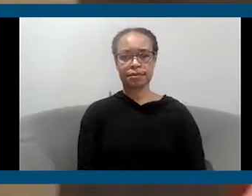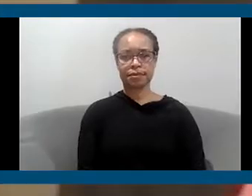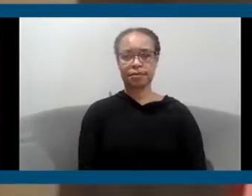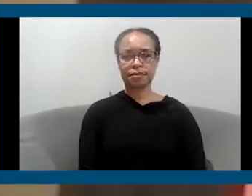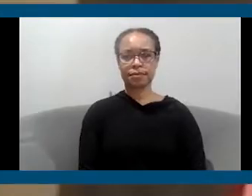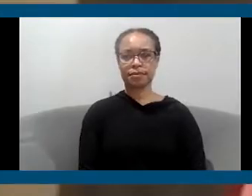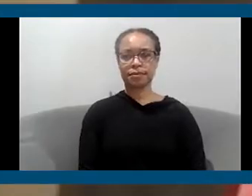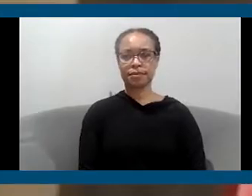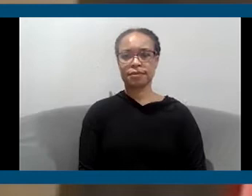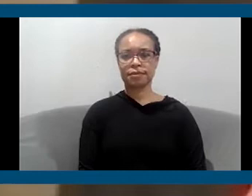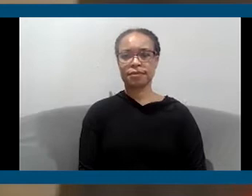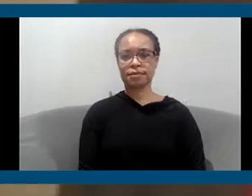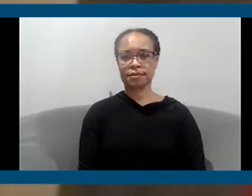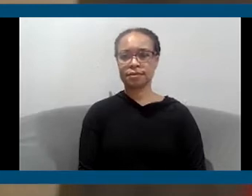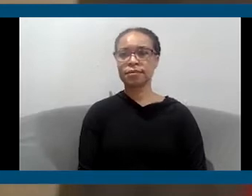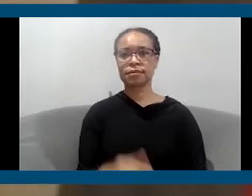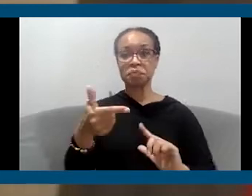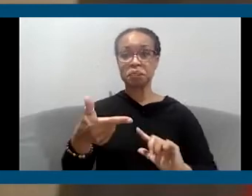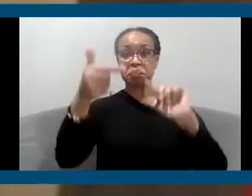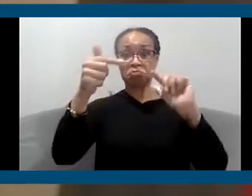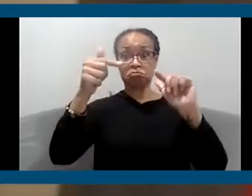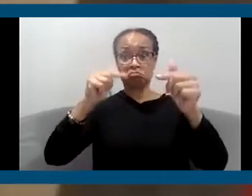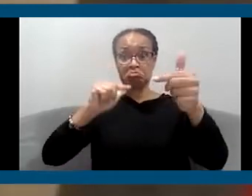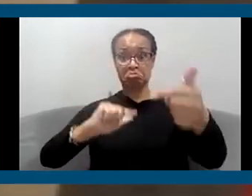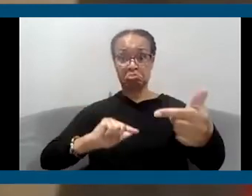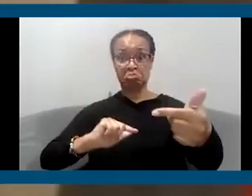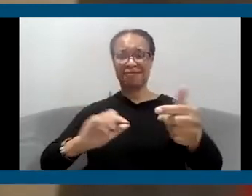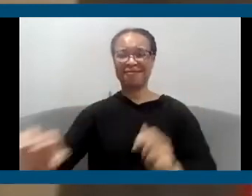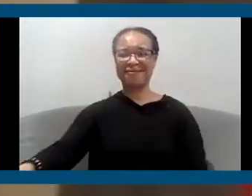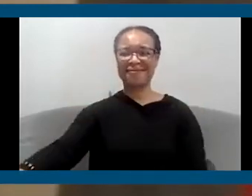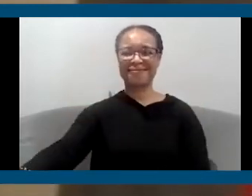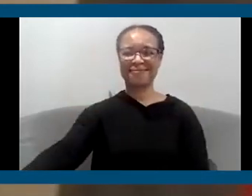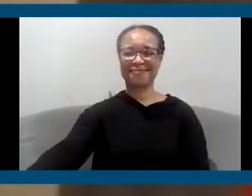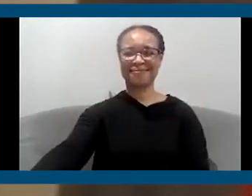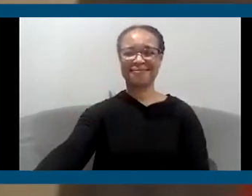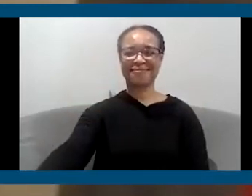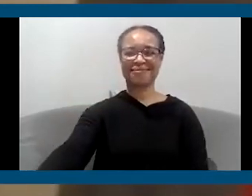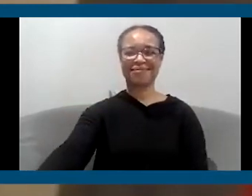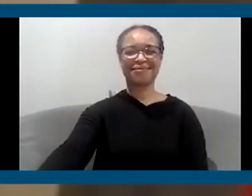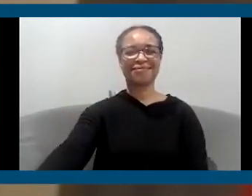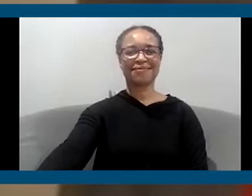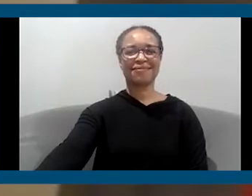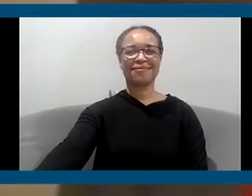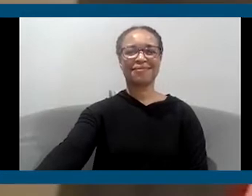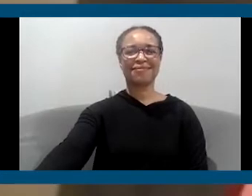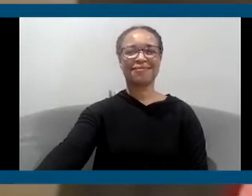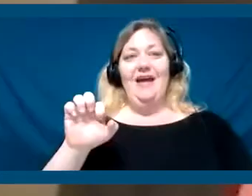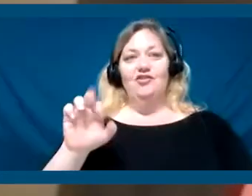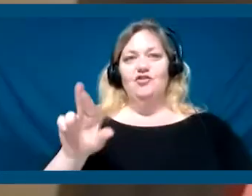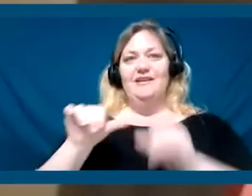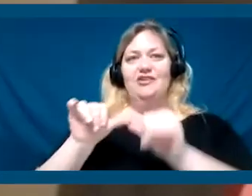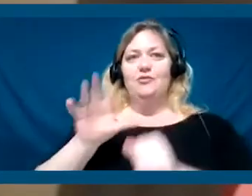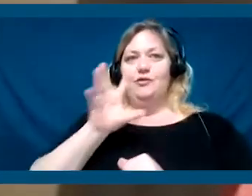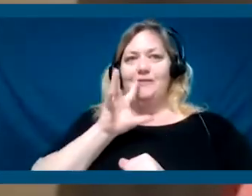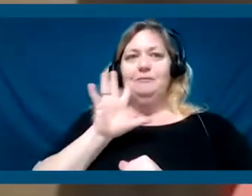So in addition to what Brother Hussam just mentioned, in America, as a minority, aside from being